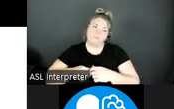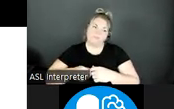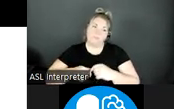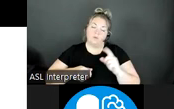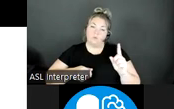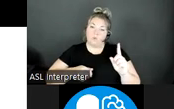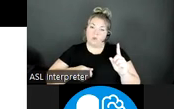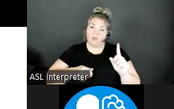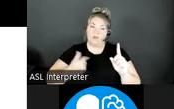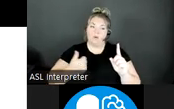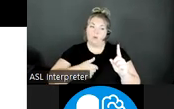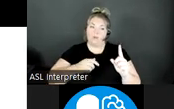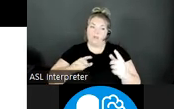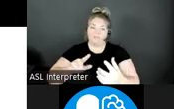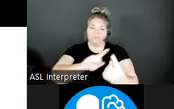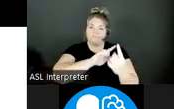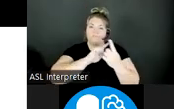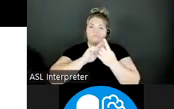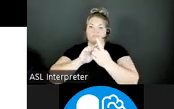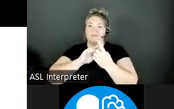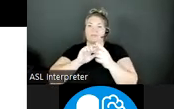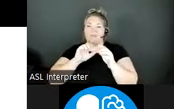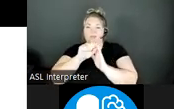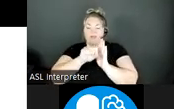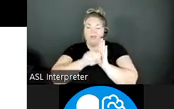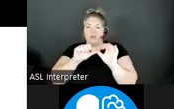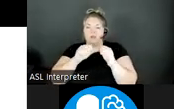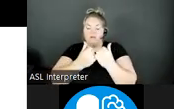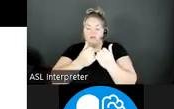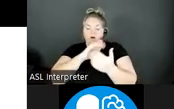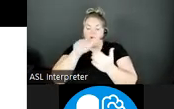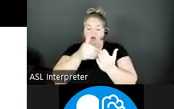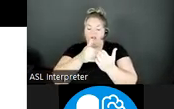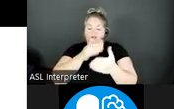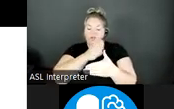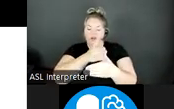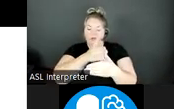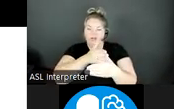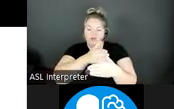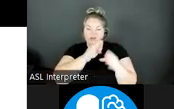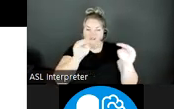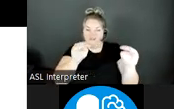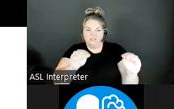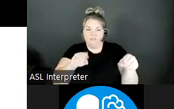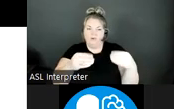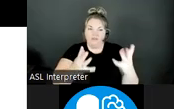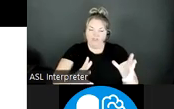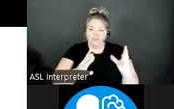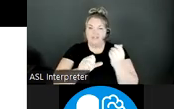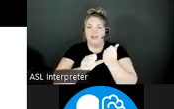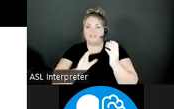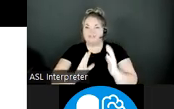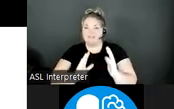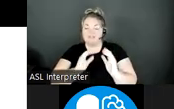one phase where we met with state agencies, all of those intermediaries, providers, advocates, individuals with